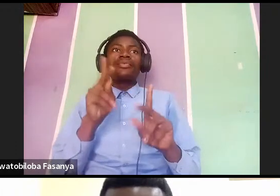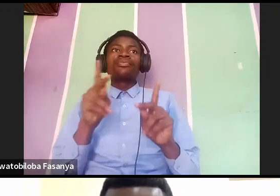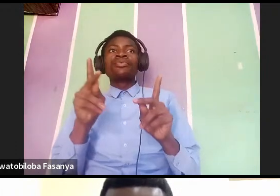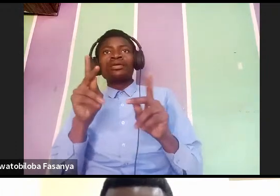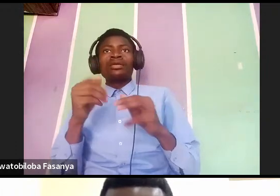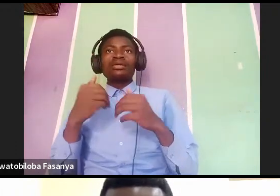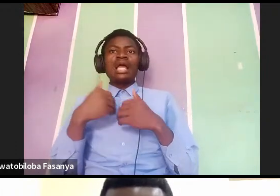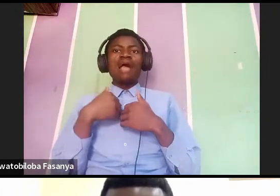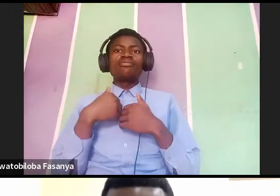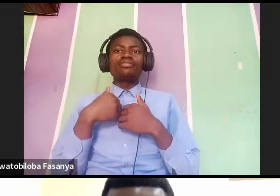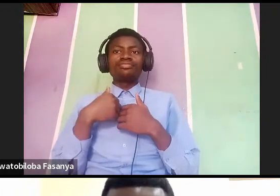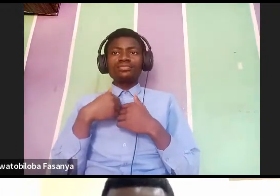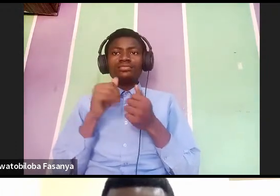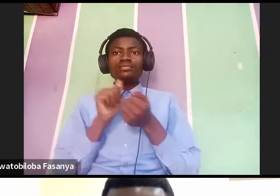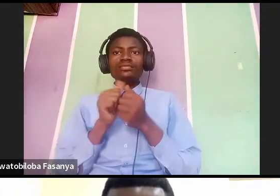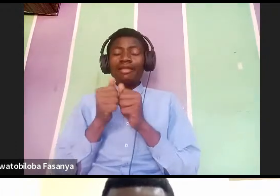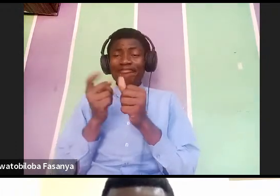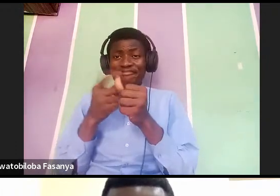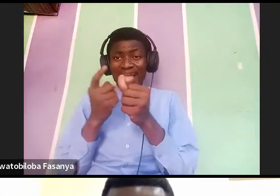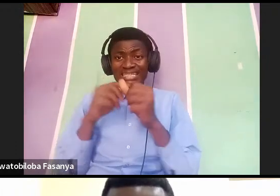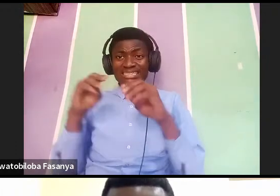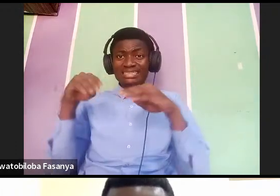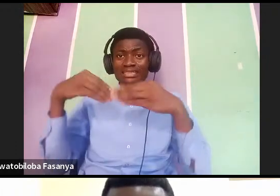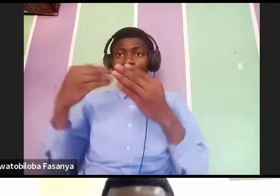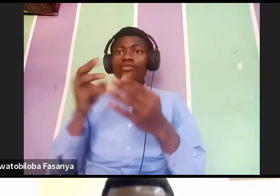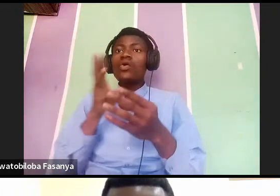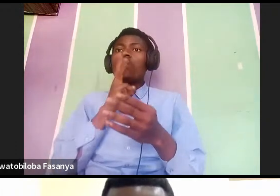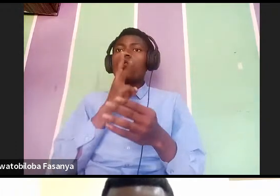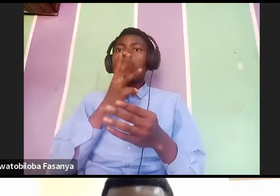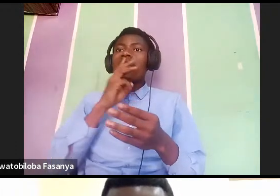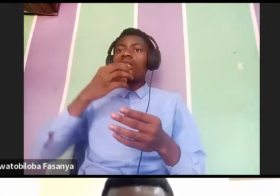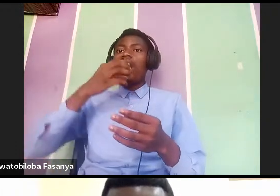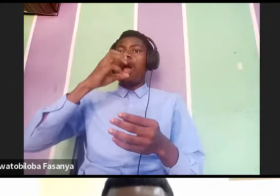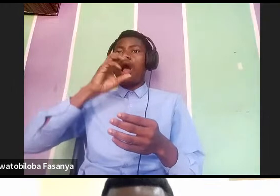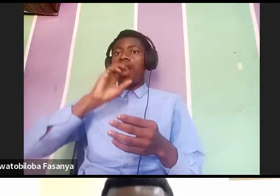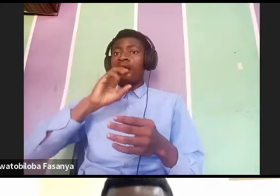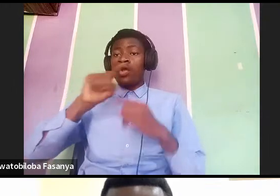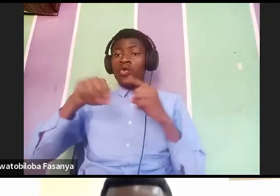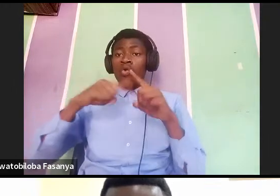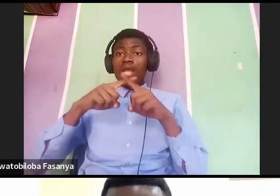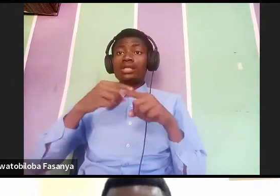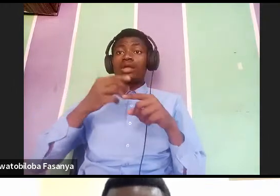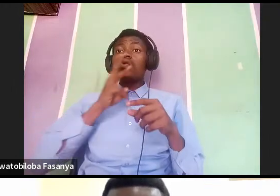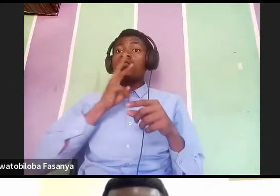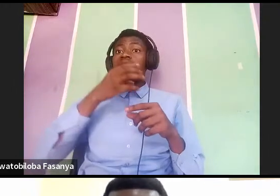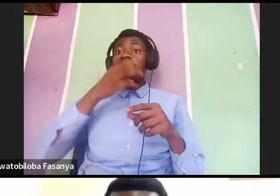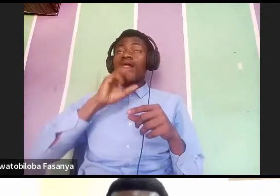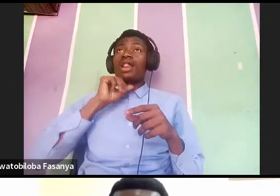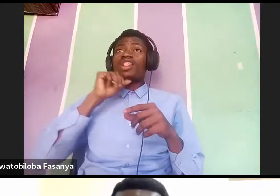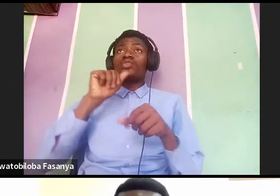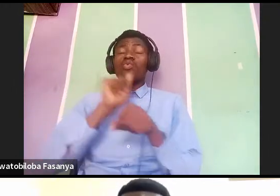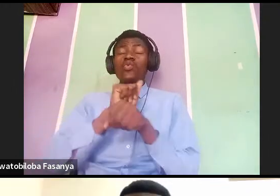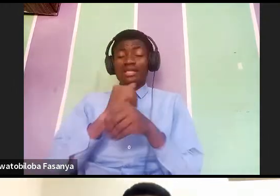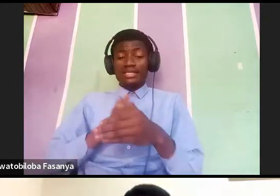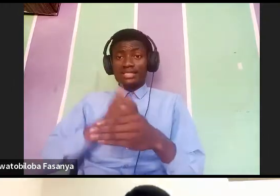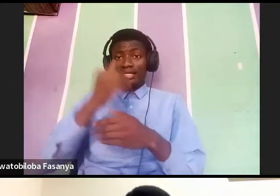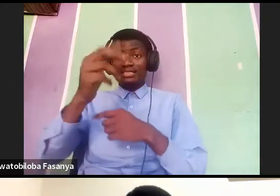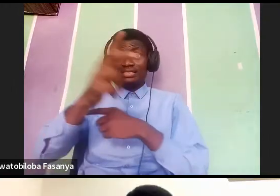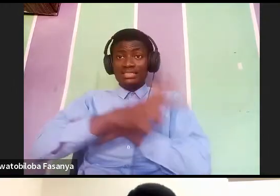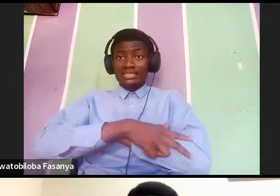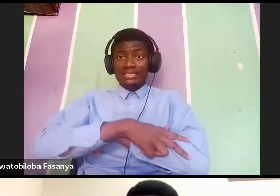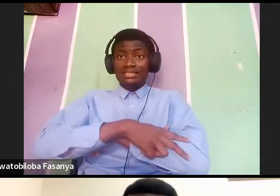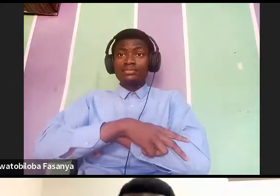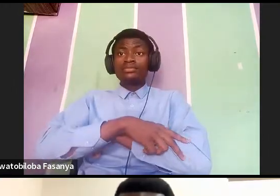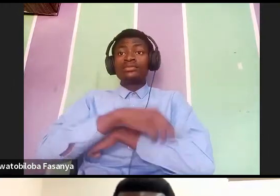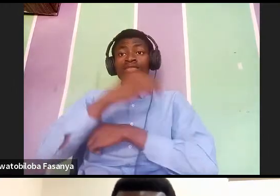individual. And when that hydration doesn't work in the next 3 days, because naturally it will subside. You know, Nigerians abuse